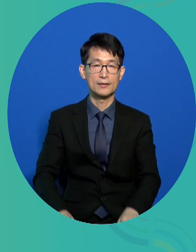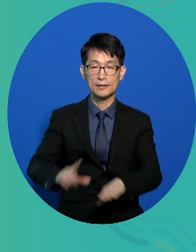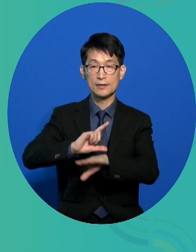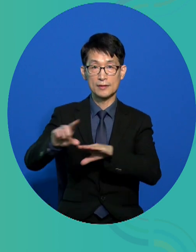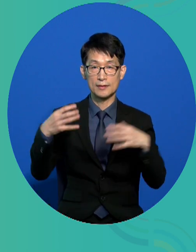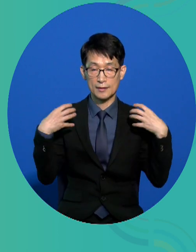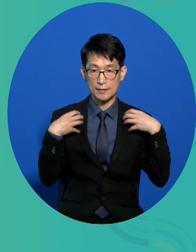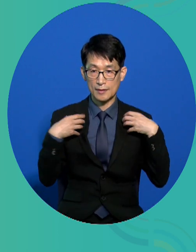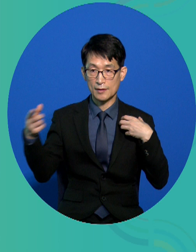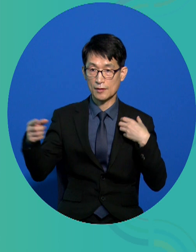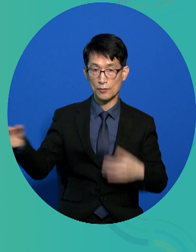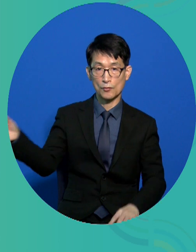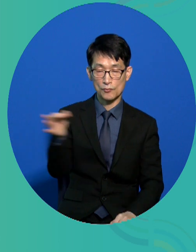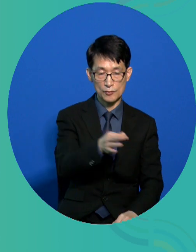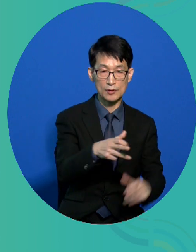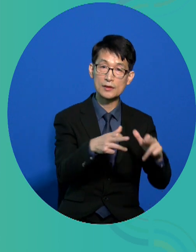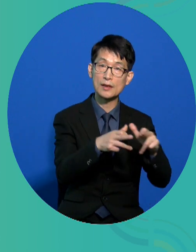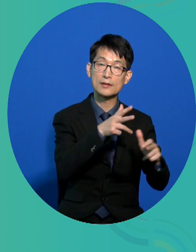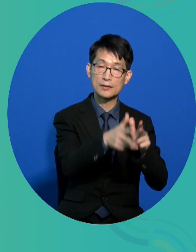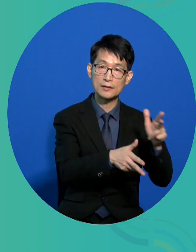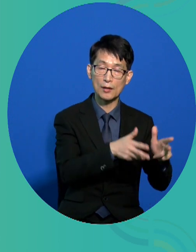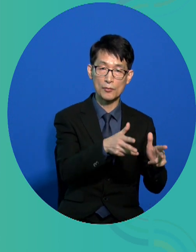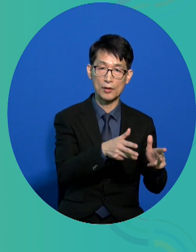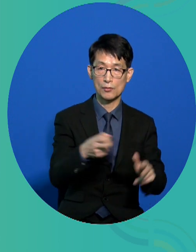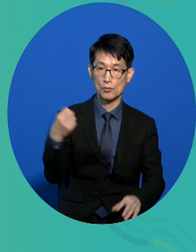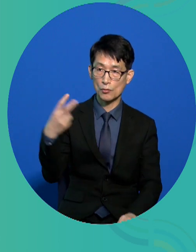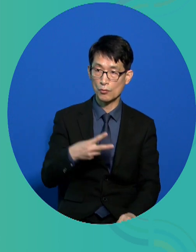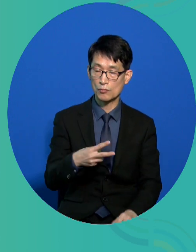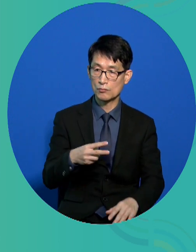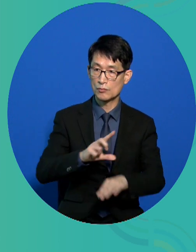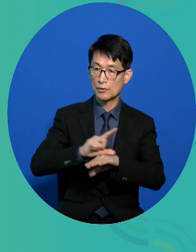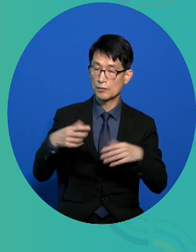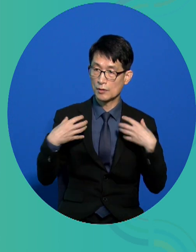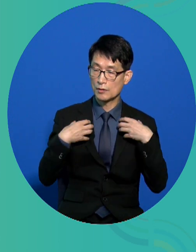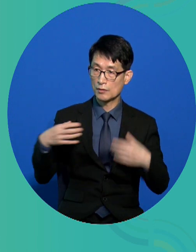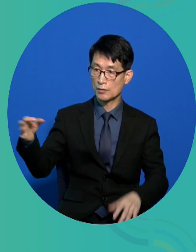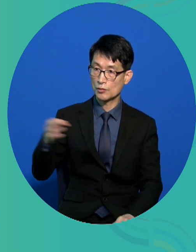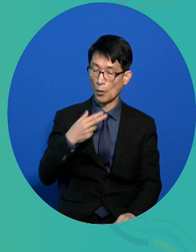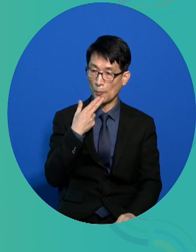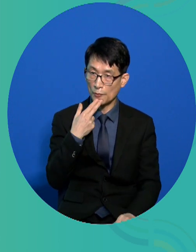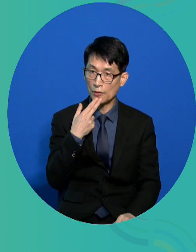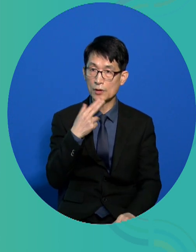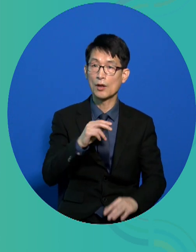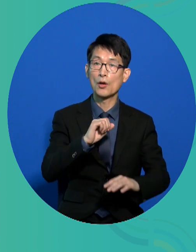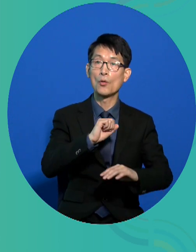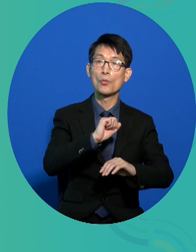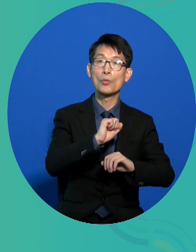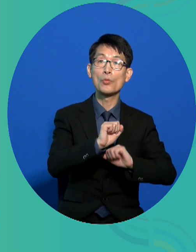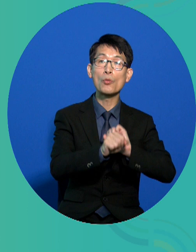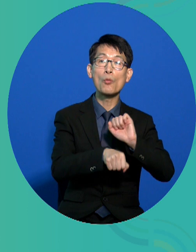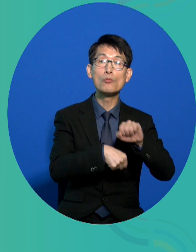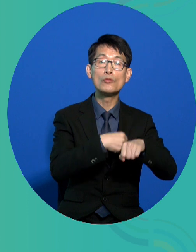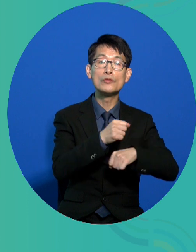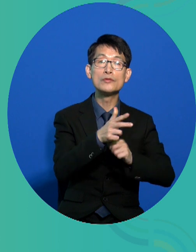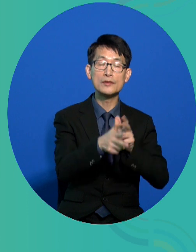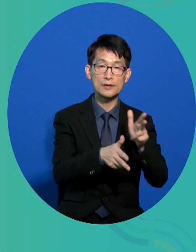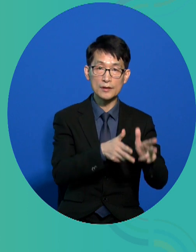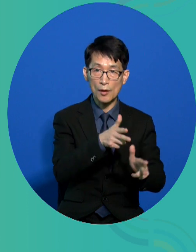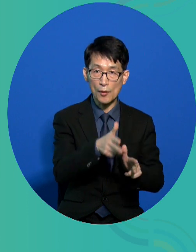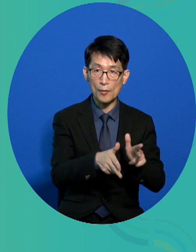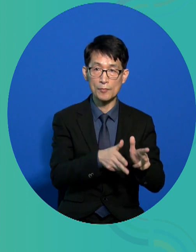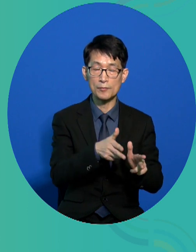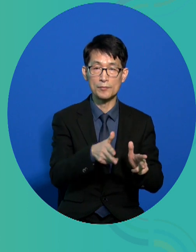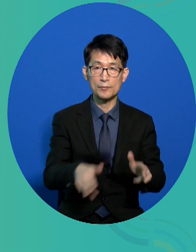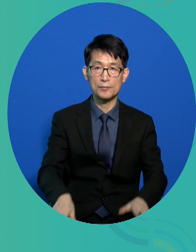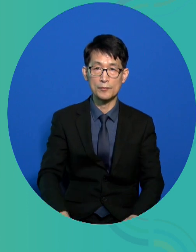And so the disability projects that were receiving some support from the local government